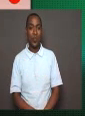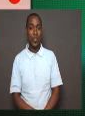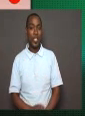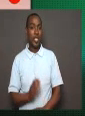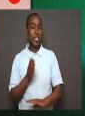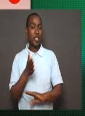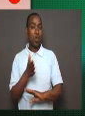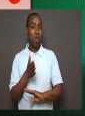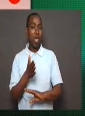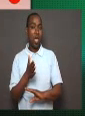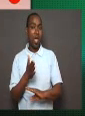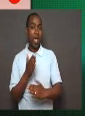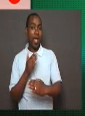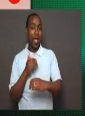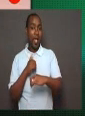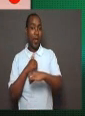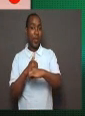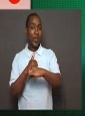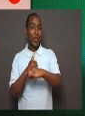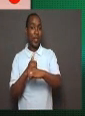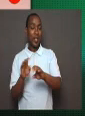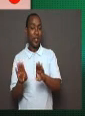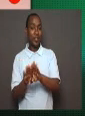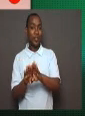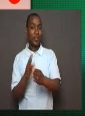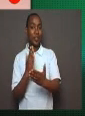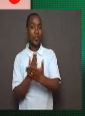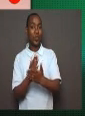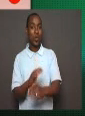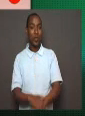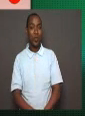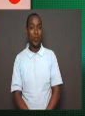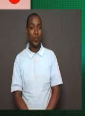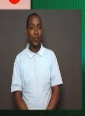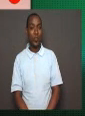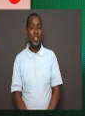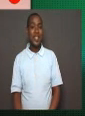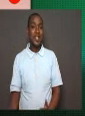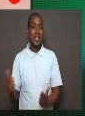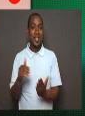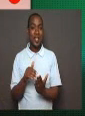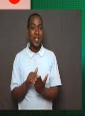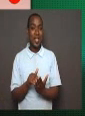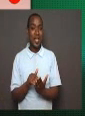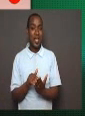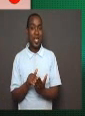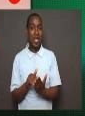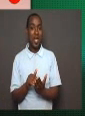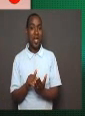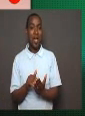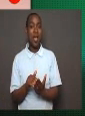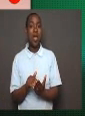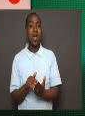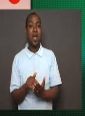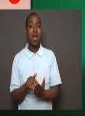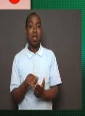the rupture in the vascular wall. They also can release